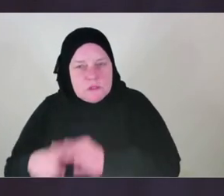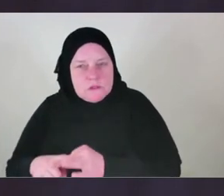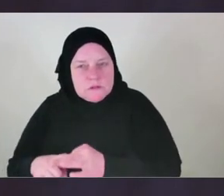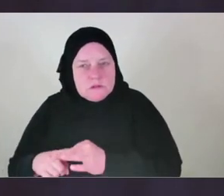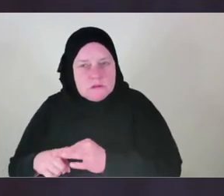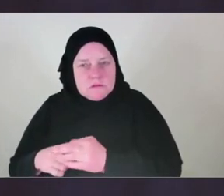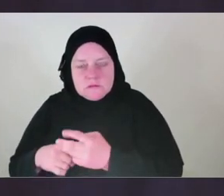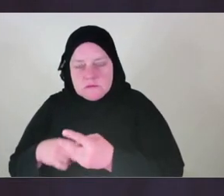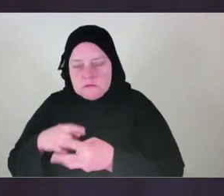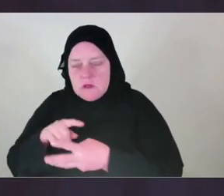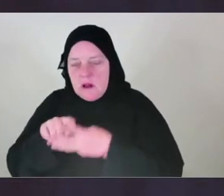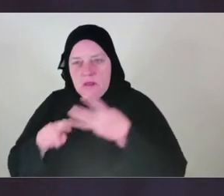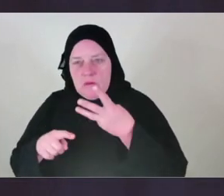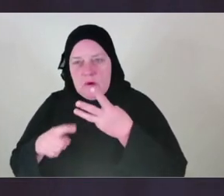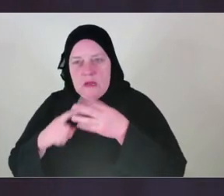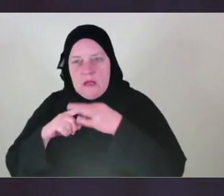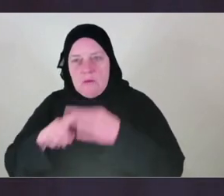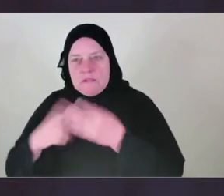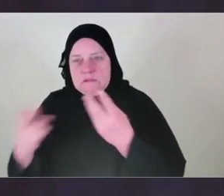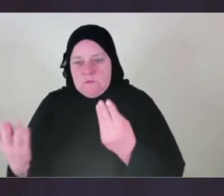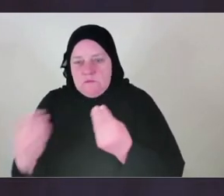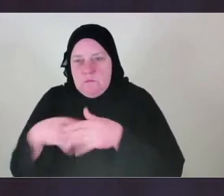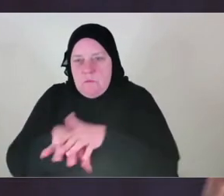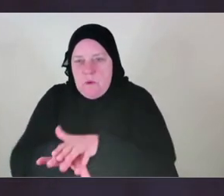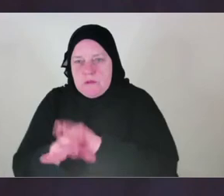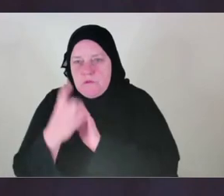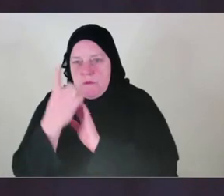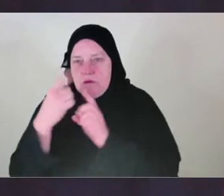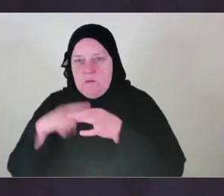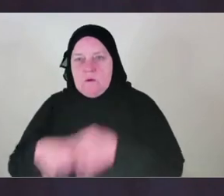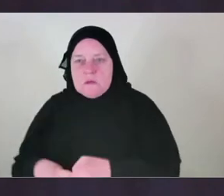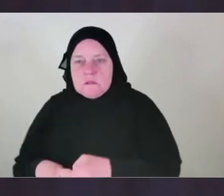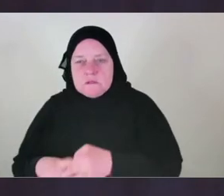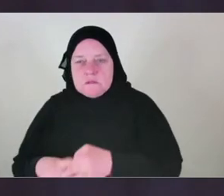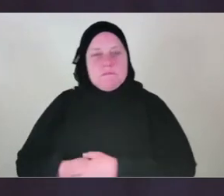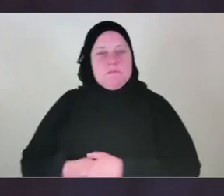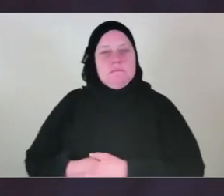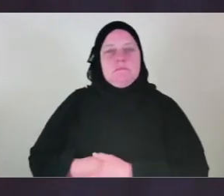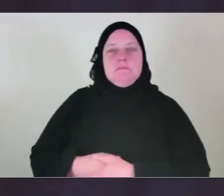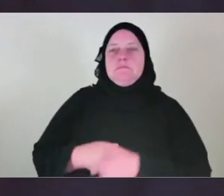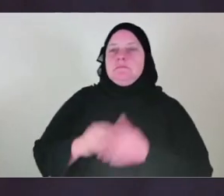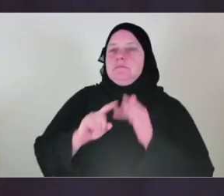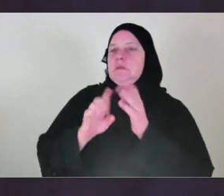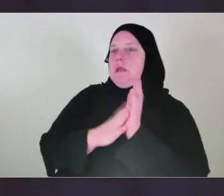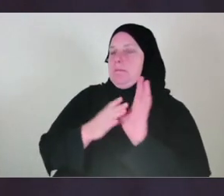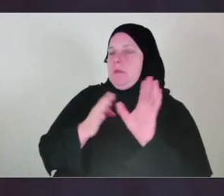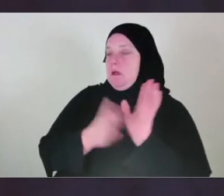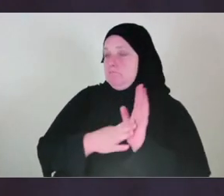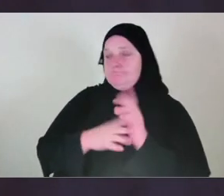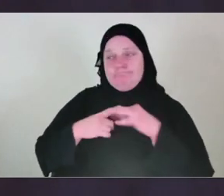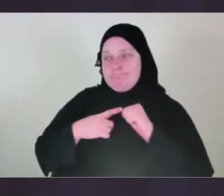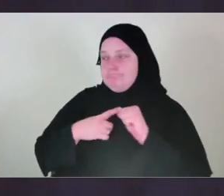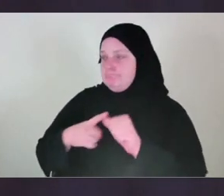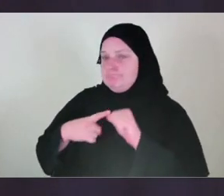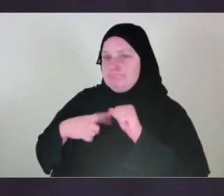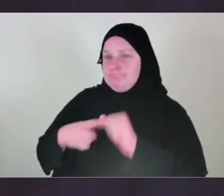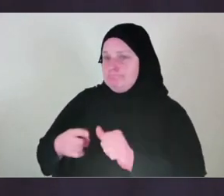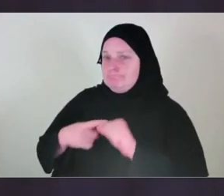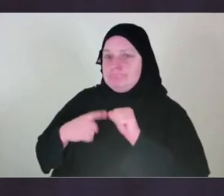hunts in Hajj? And that story. But in this case,